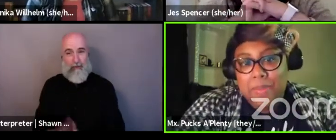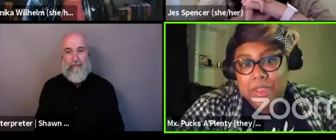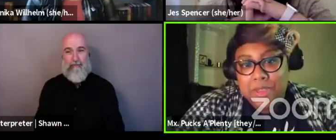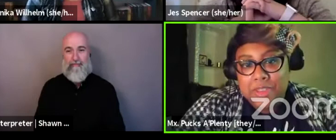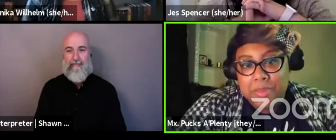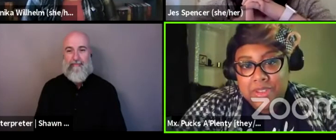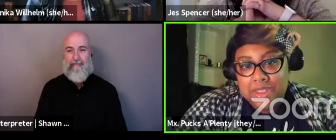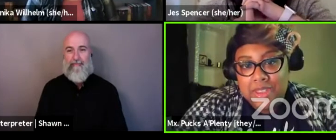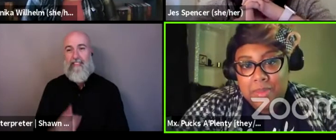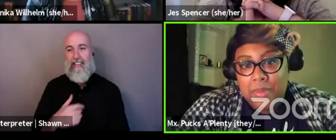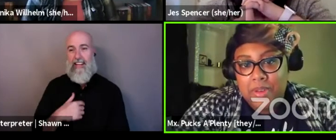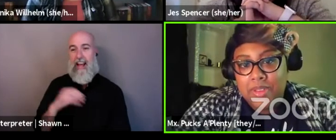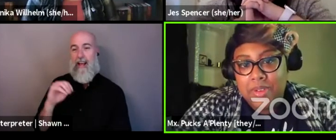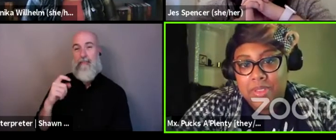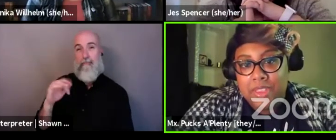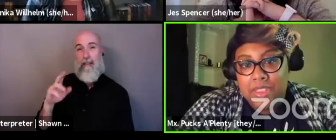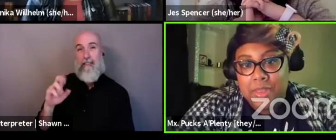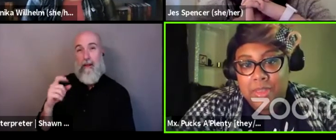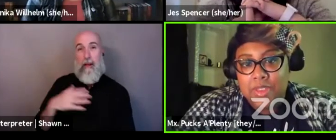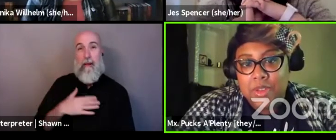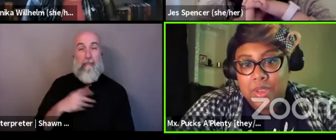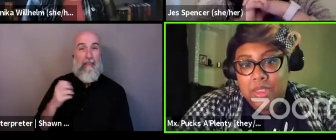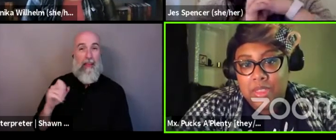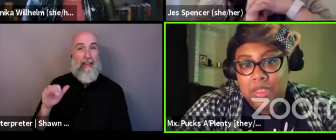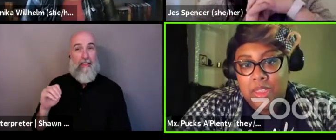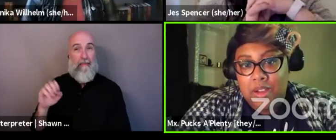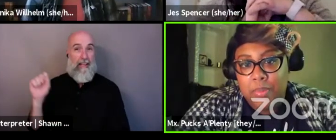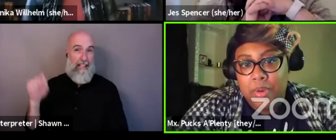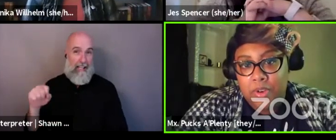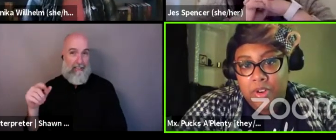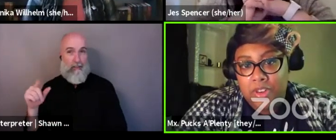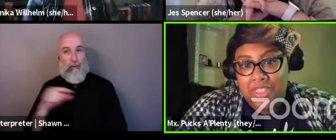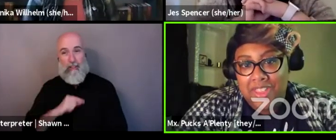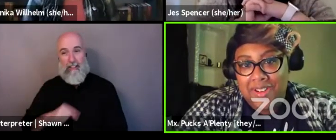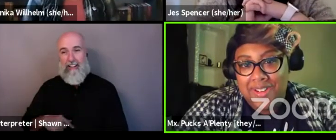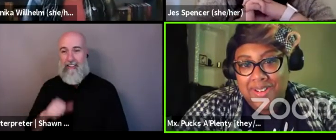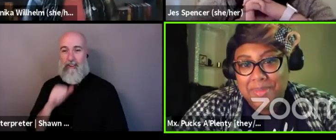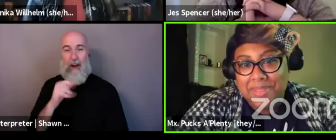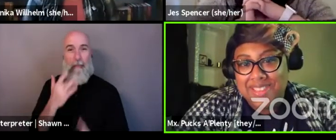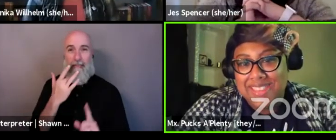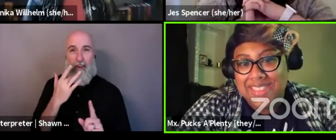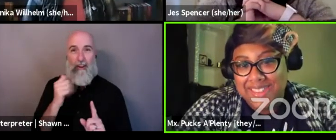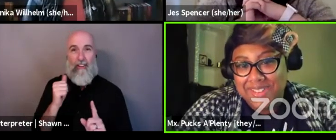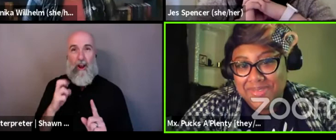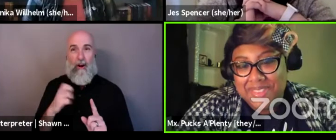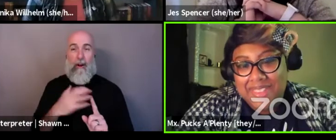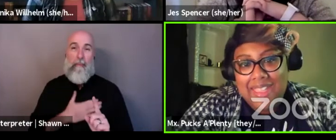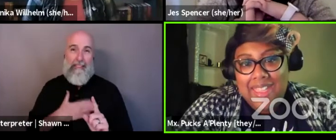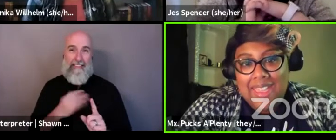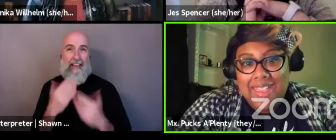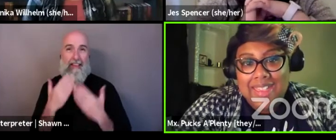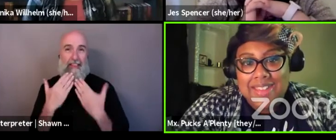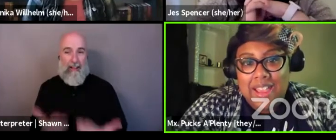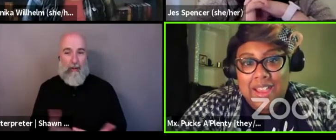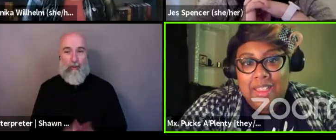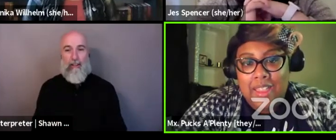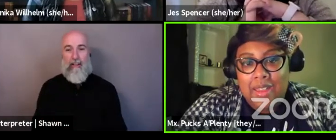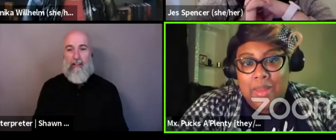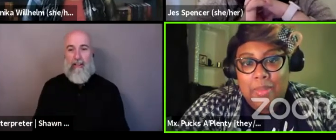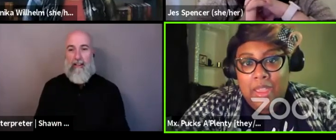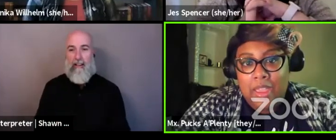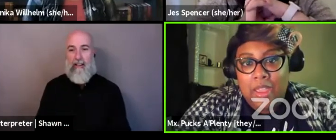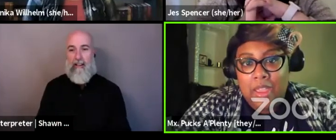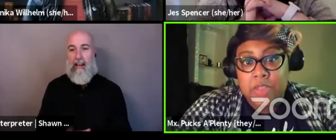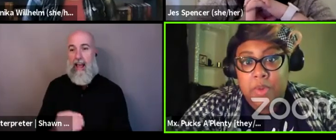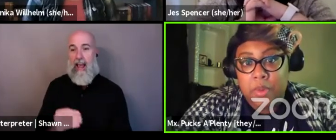I am Mix Puck Saplenty. My pronouns are they, them, yes, queen. They aren't preferred. They are please and thank you. And I